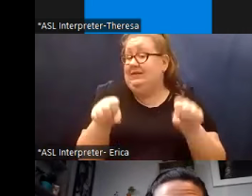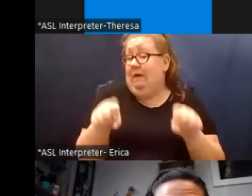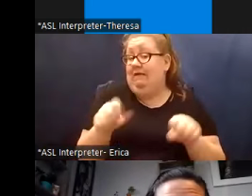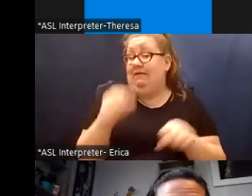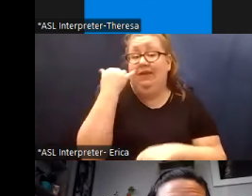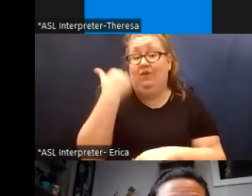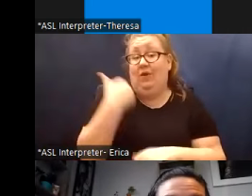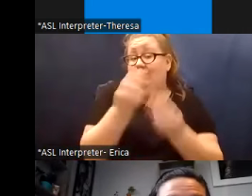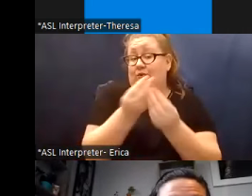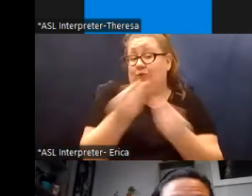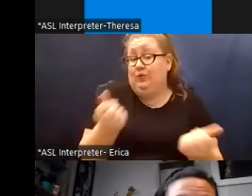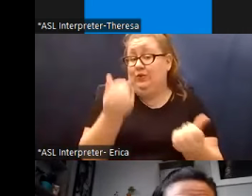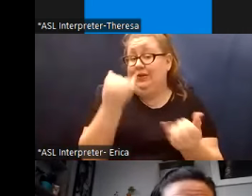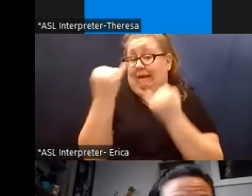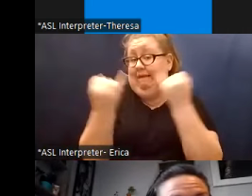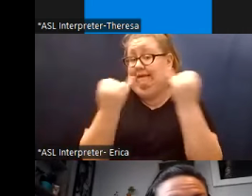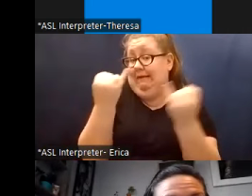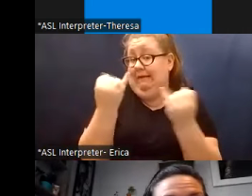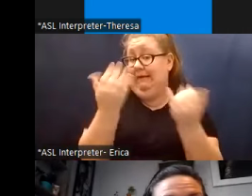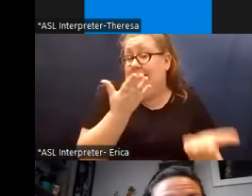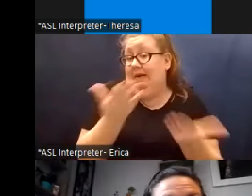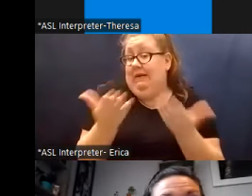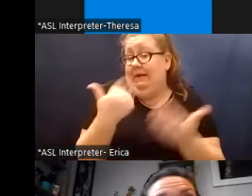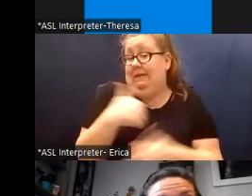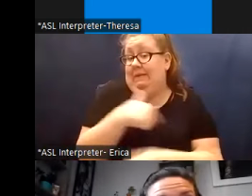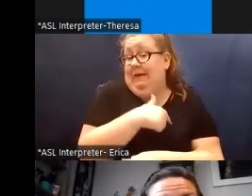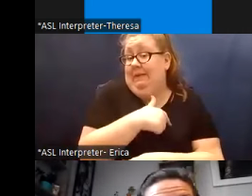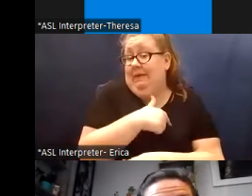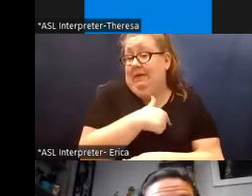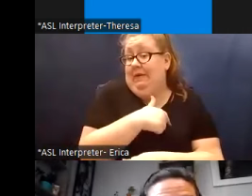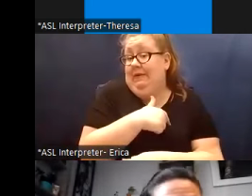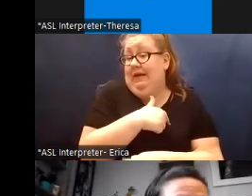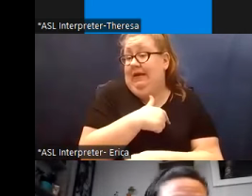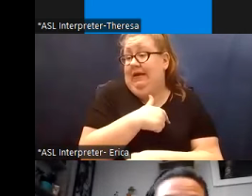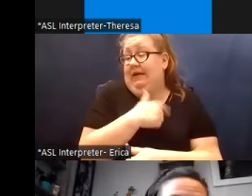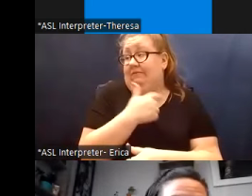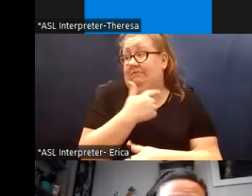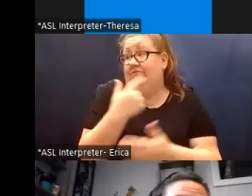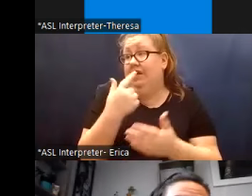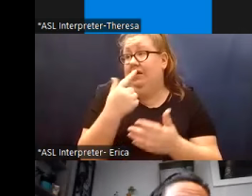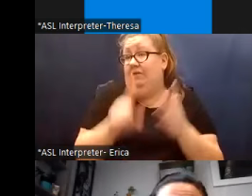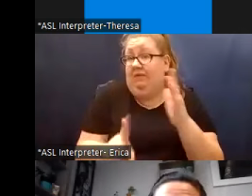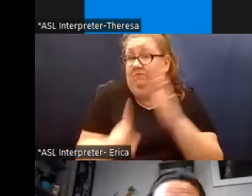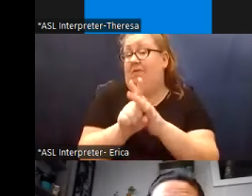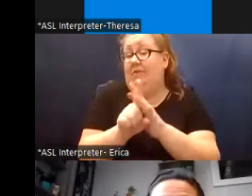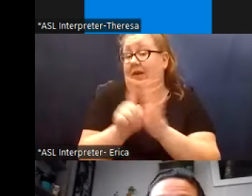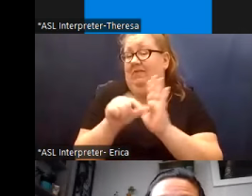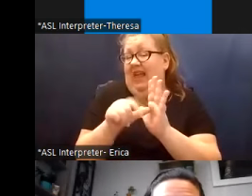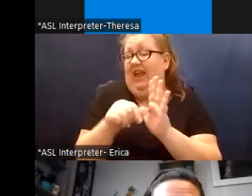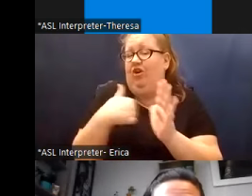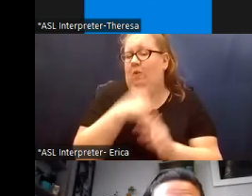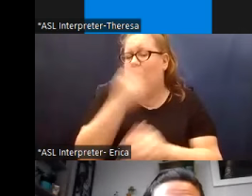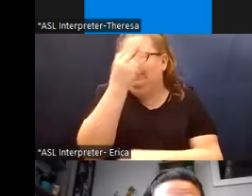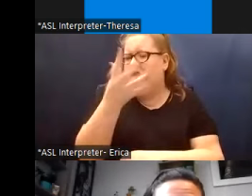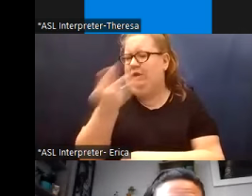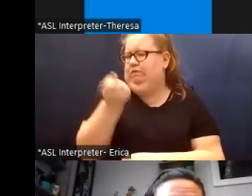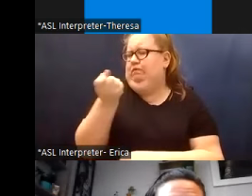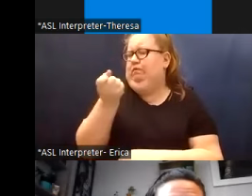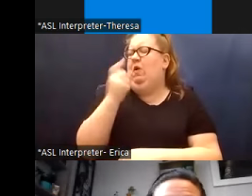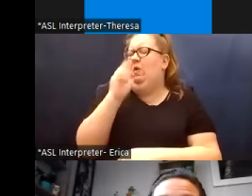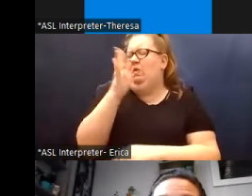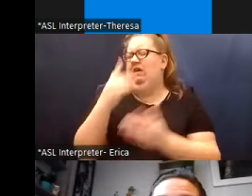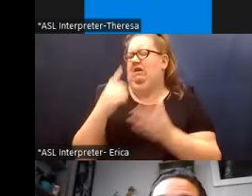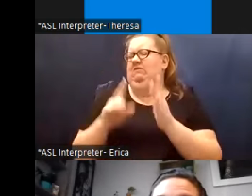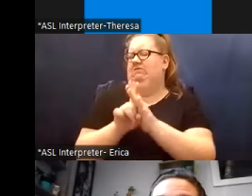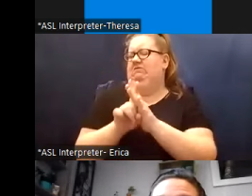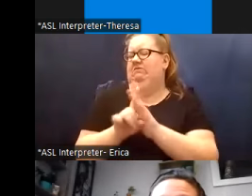solution idea, we may come to it a little bit later, and we'll just let you know. So I think there's enough